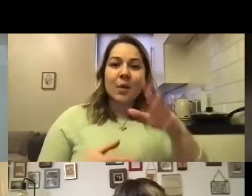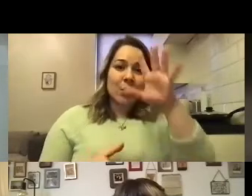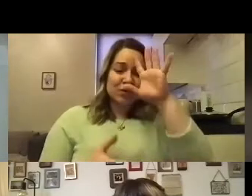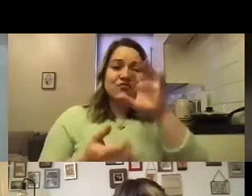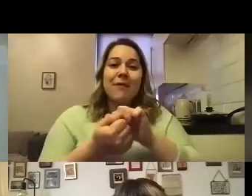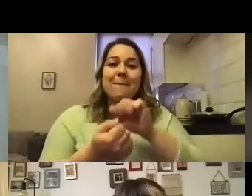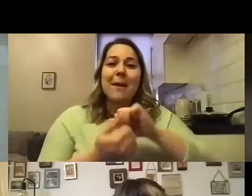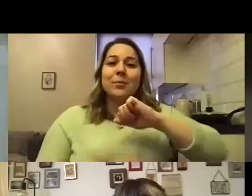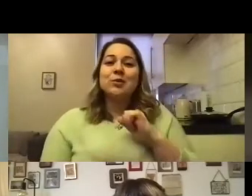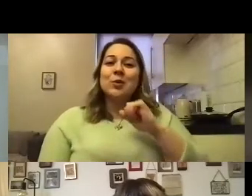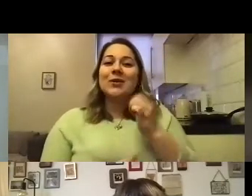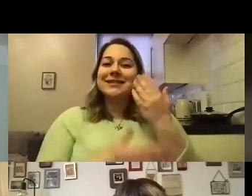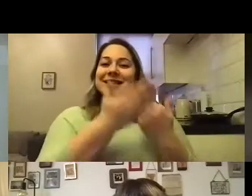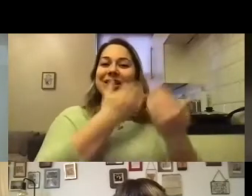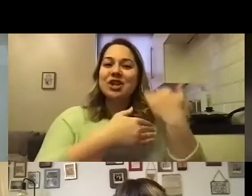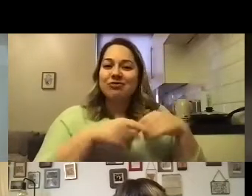as well.